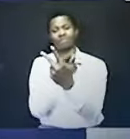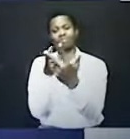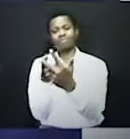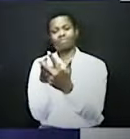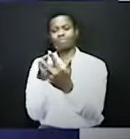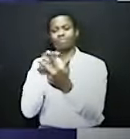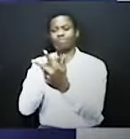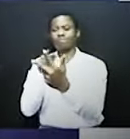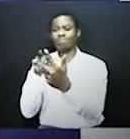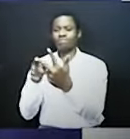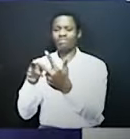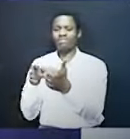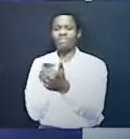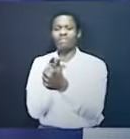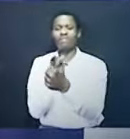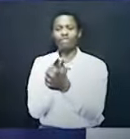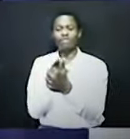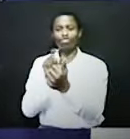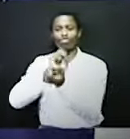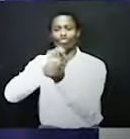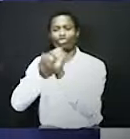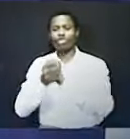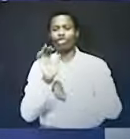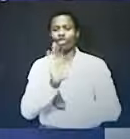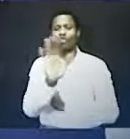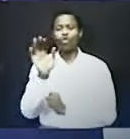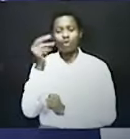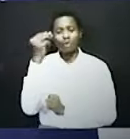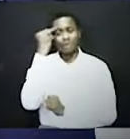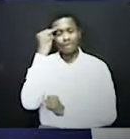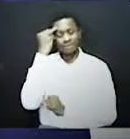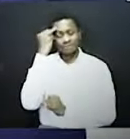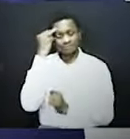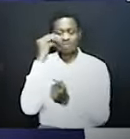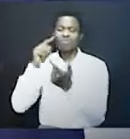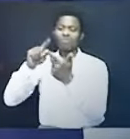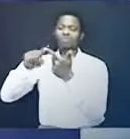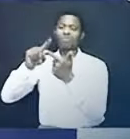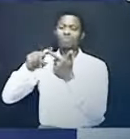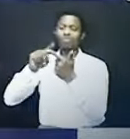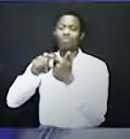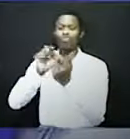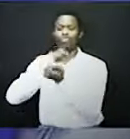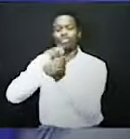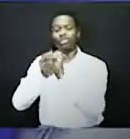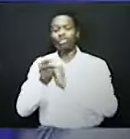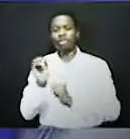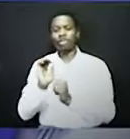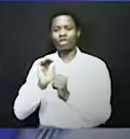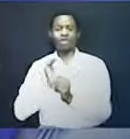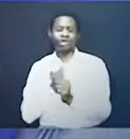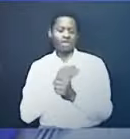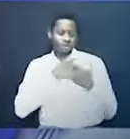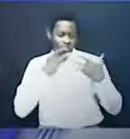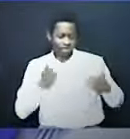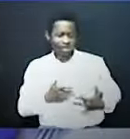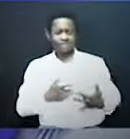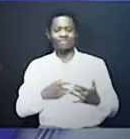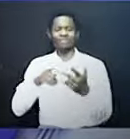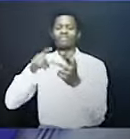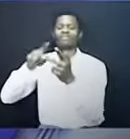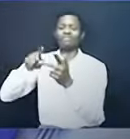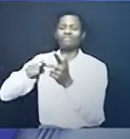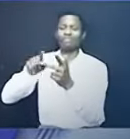our minds. We will reposition our hearts. We will reposition our